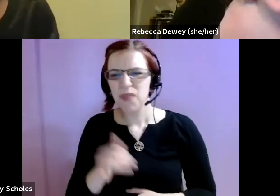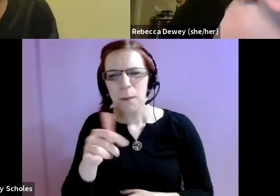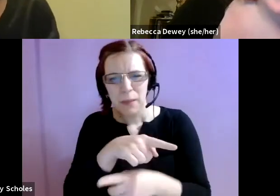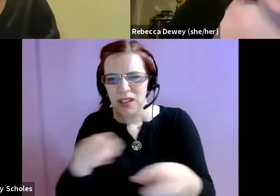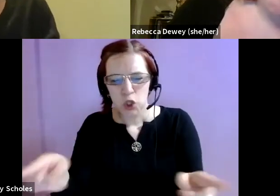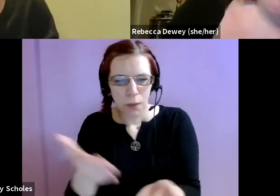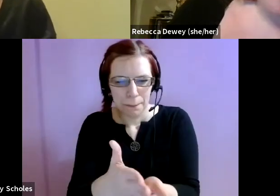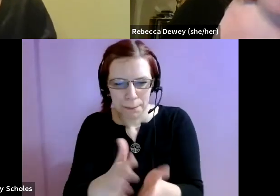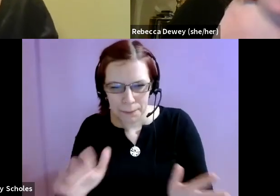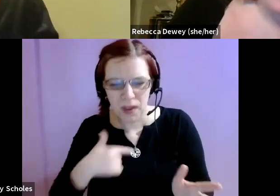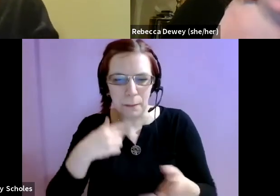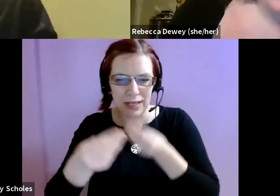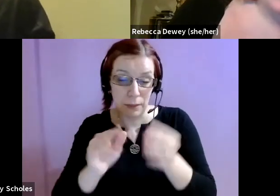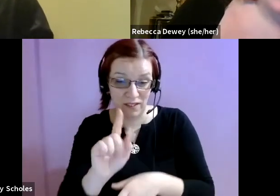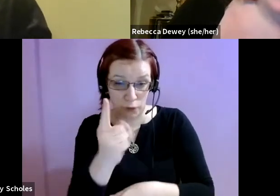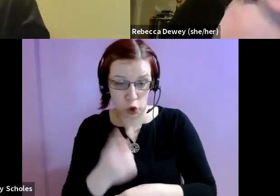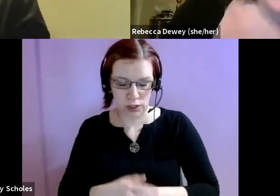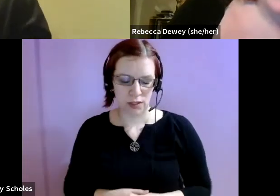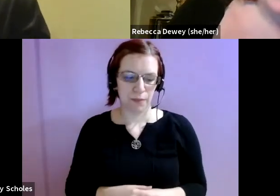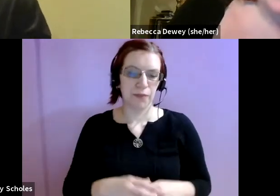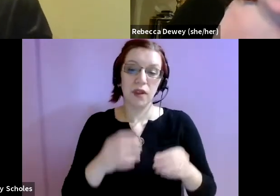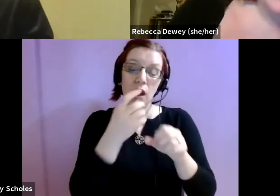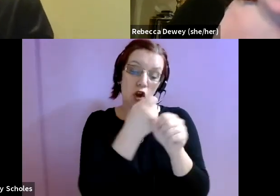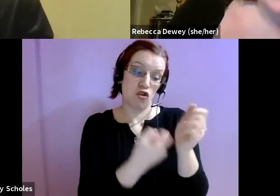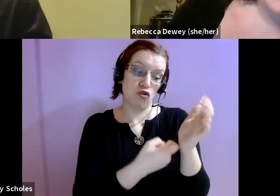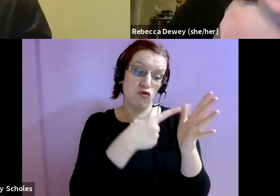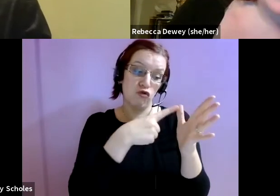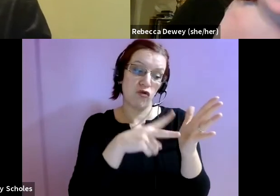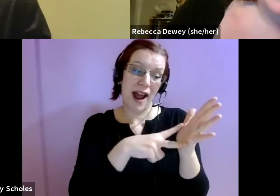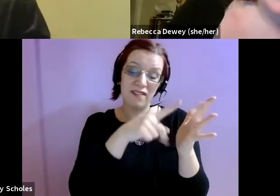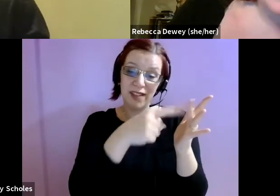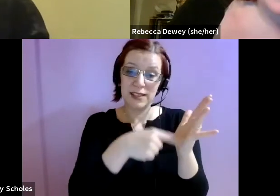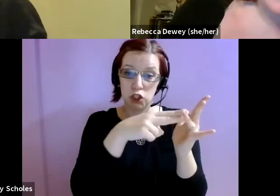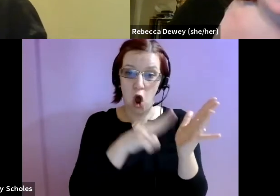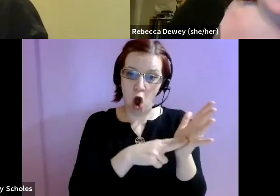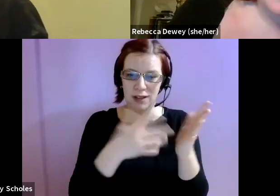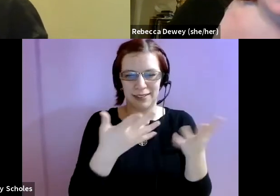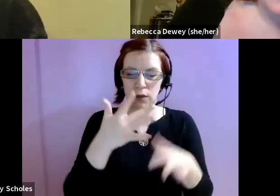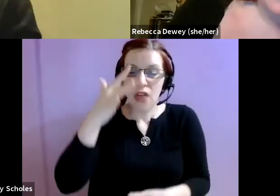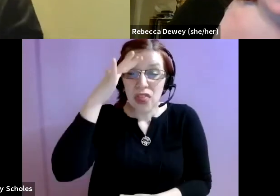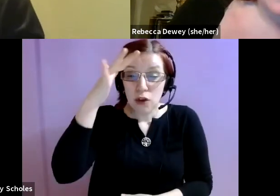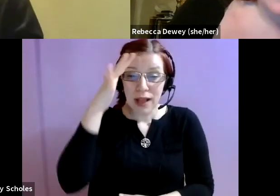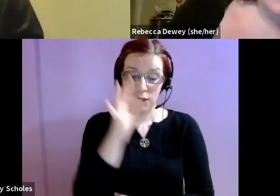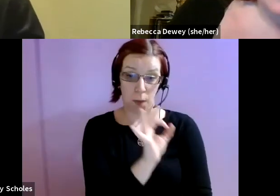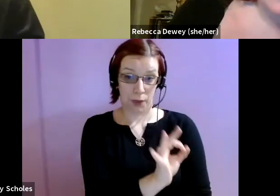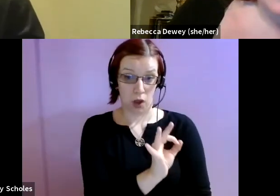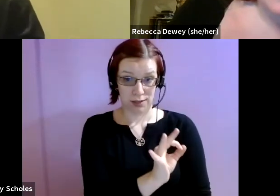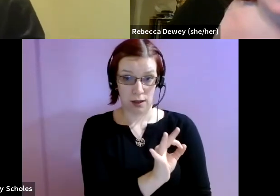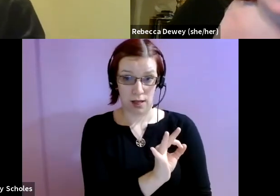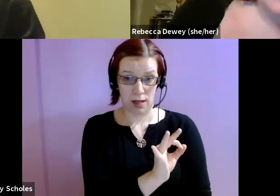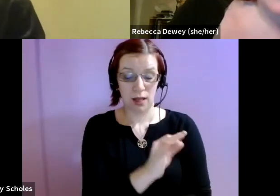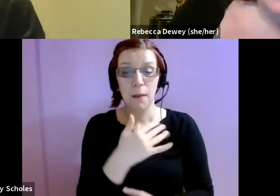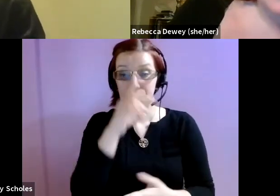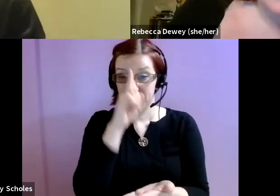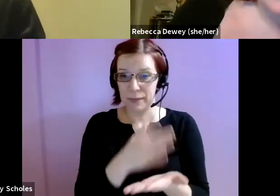graviton is the sort of theoretical particle that people believe should exist associated with